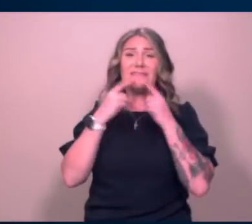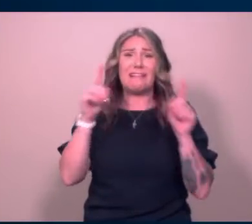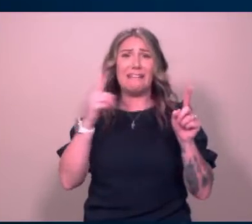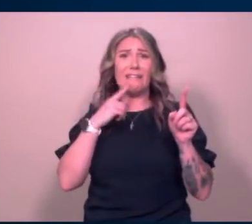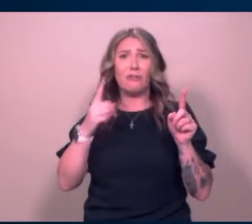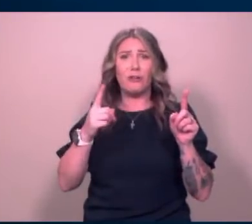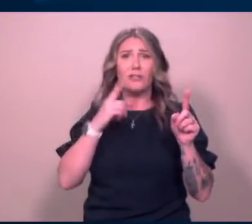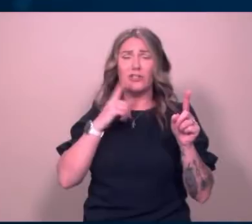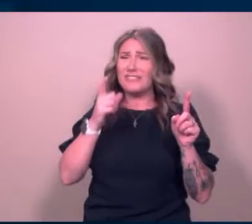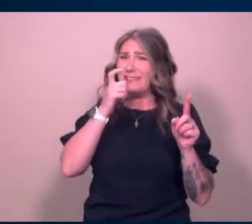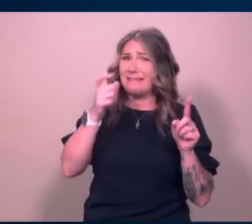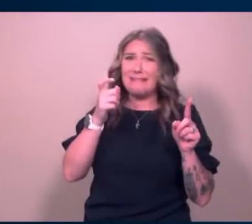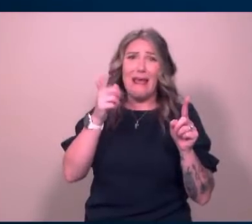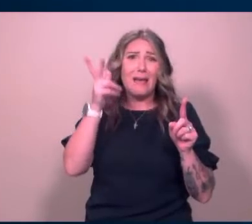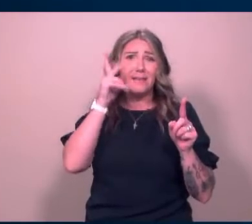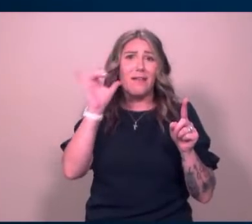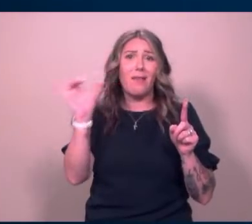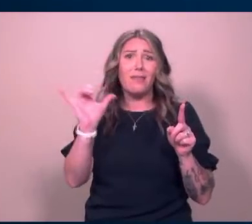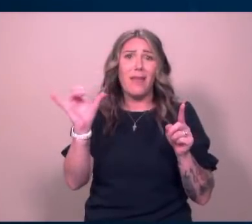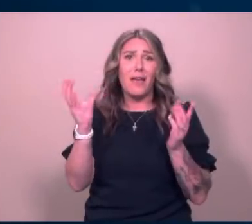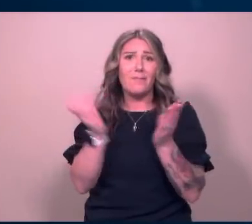sound like victory.